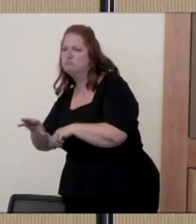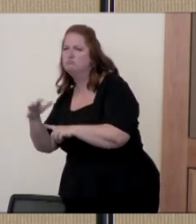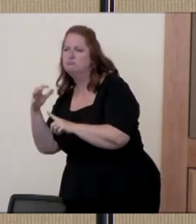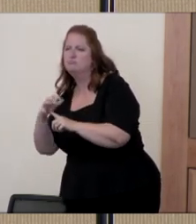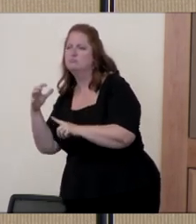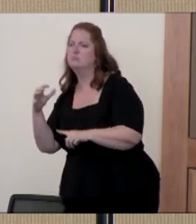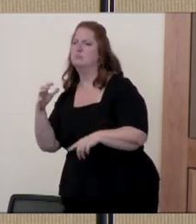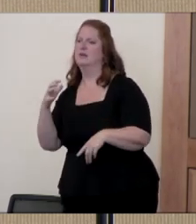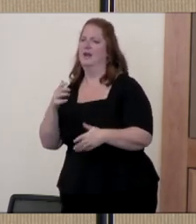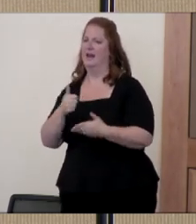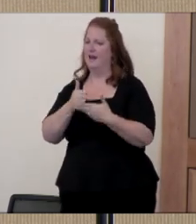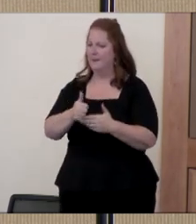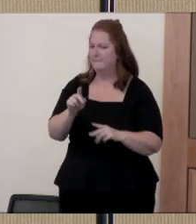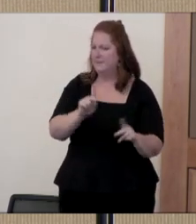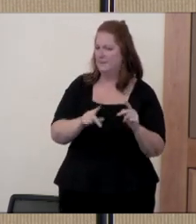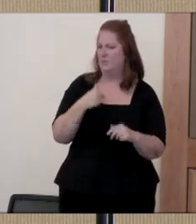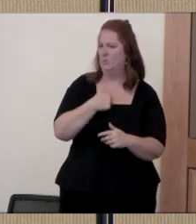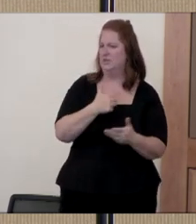the people we serve?